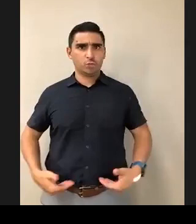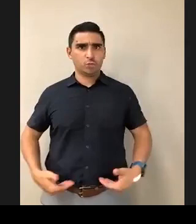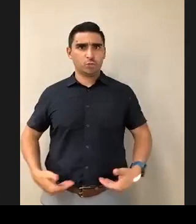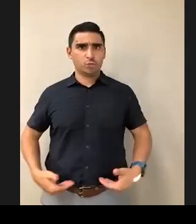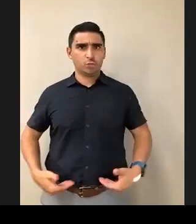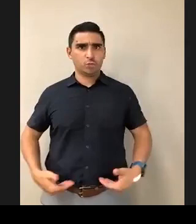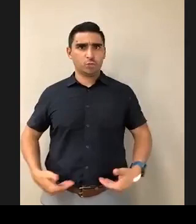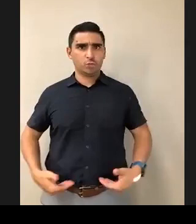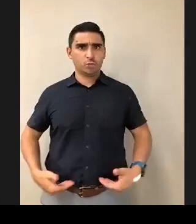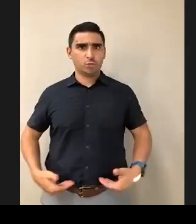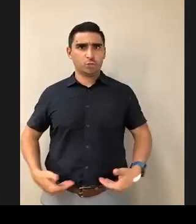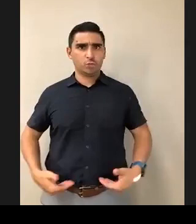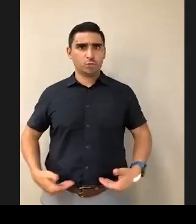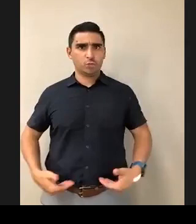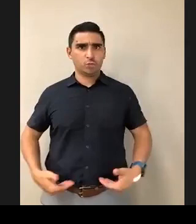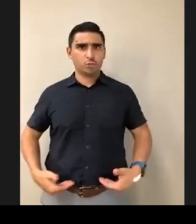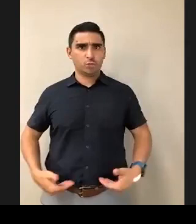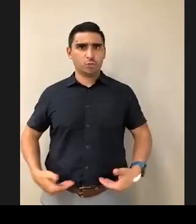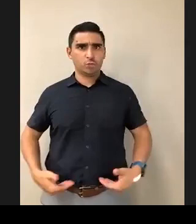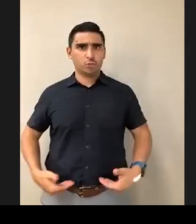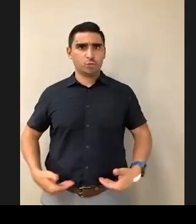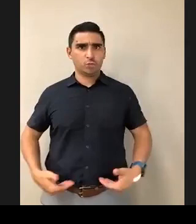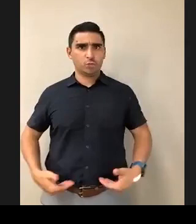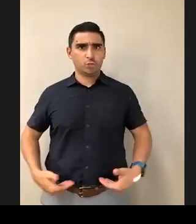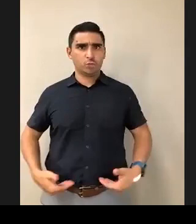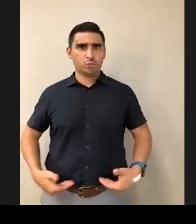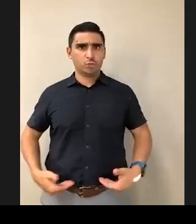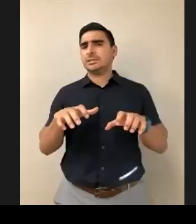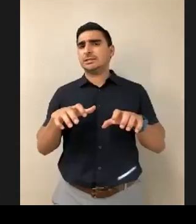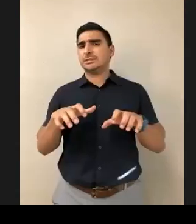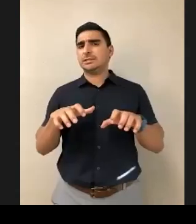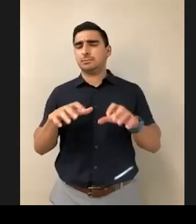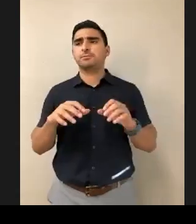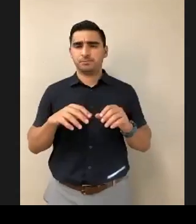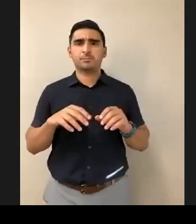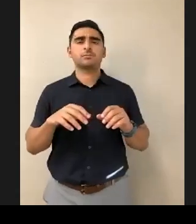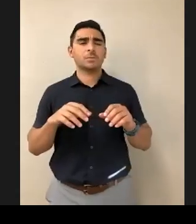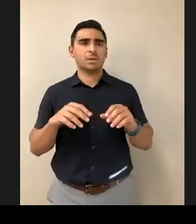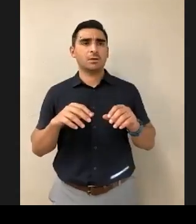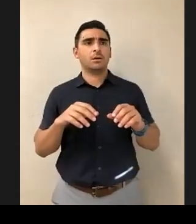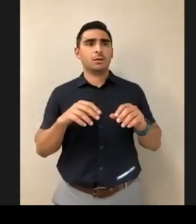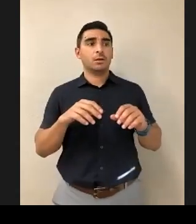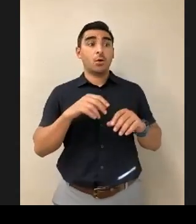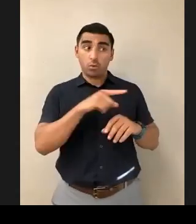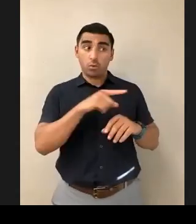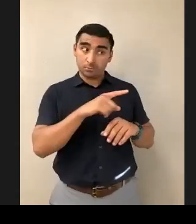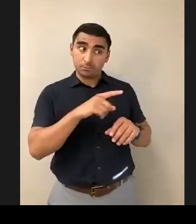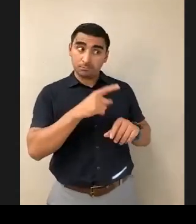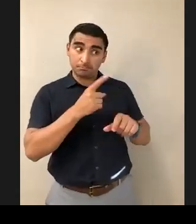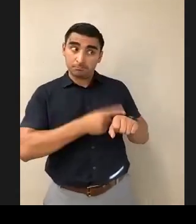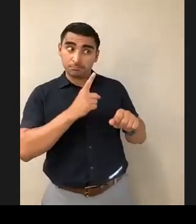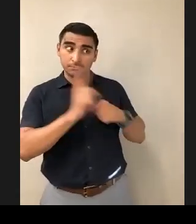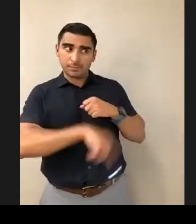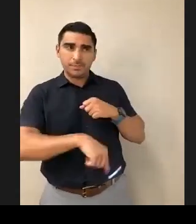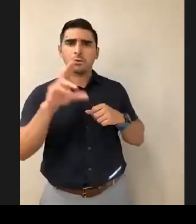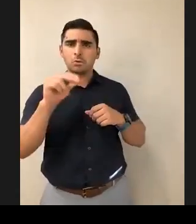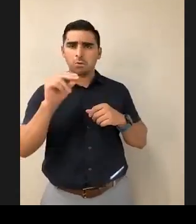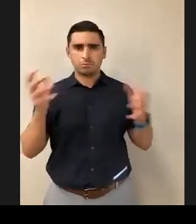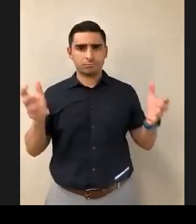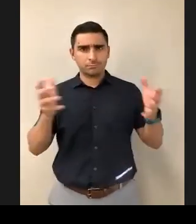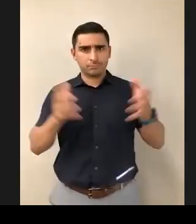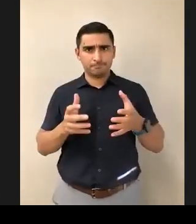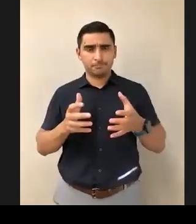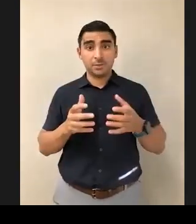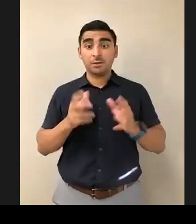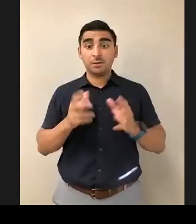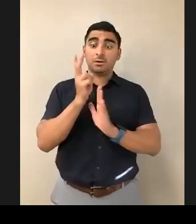the consequences. So the idea behind that is to, you know, they have 2 hours of time. The conversation can go